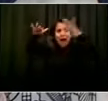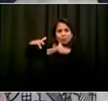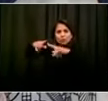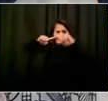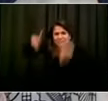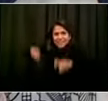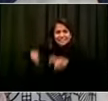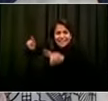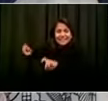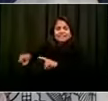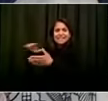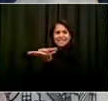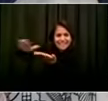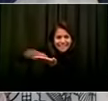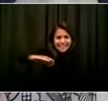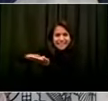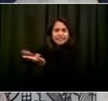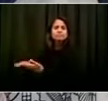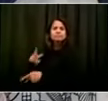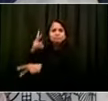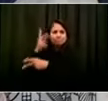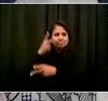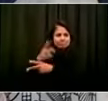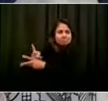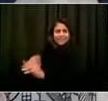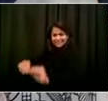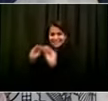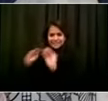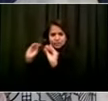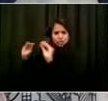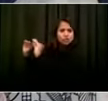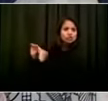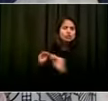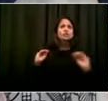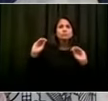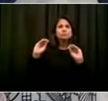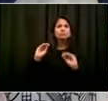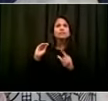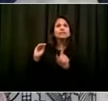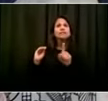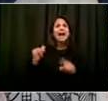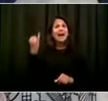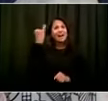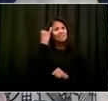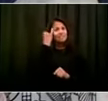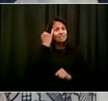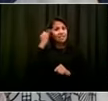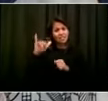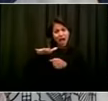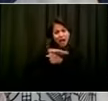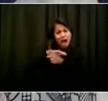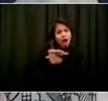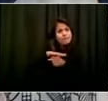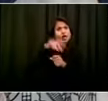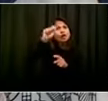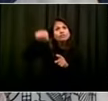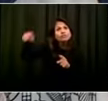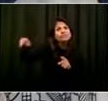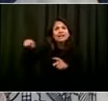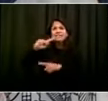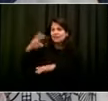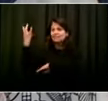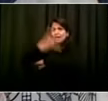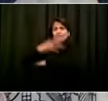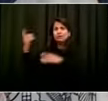clear indicator. Great, we can move out of the restrictions. Or the other alternative, 4 weeks, where by the last day of the